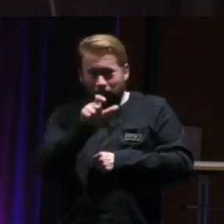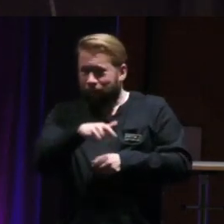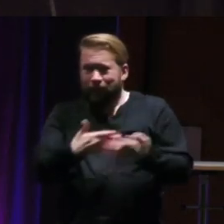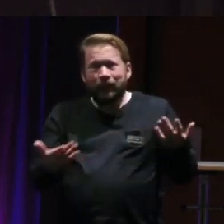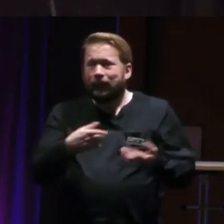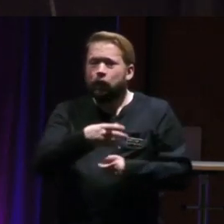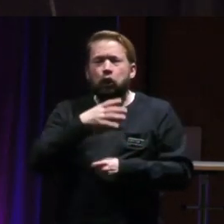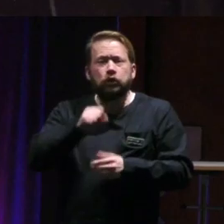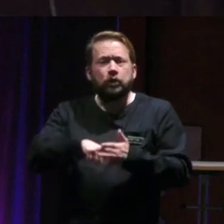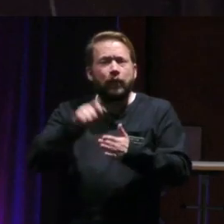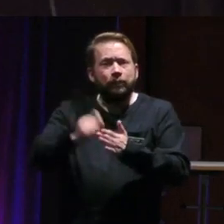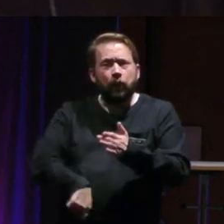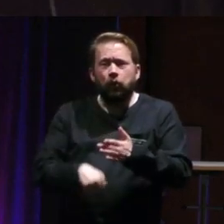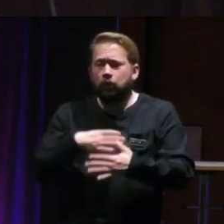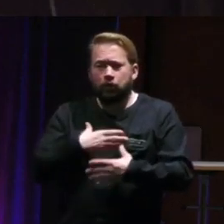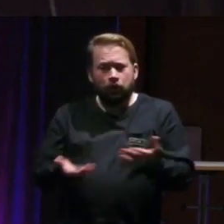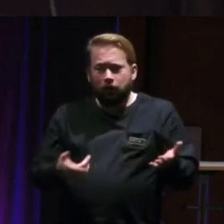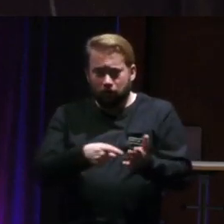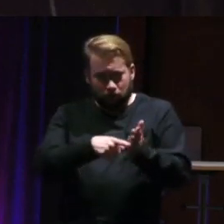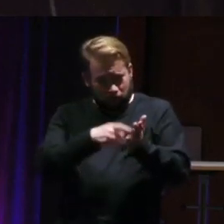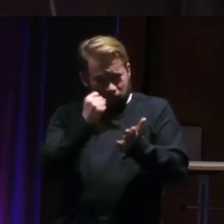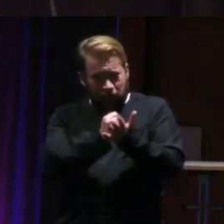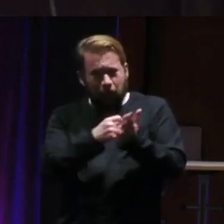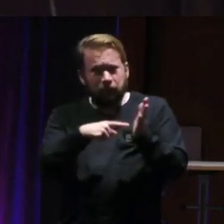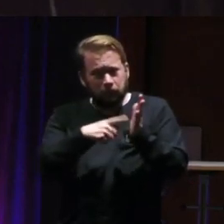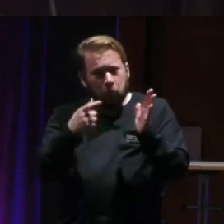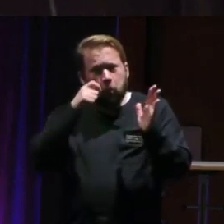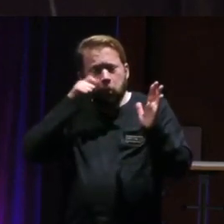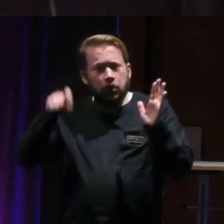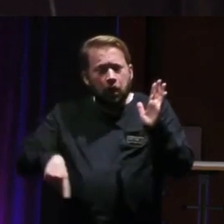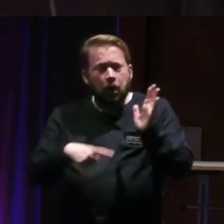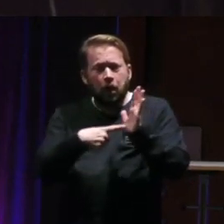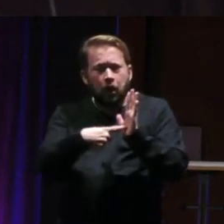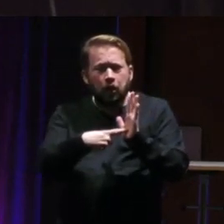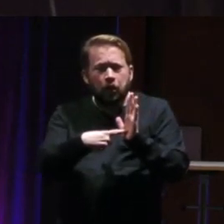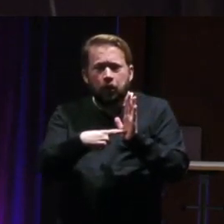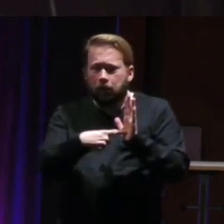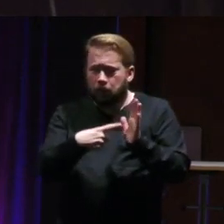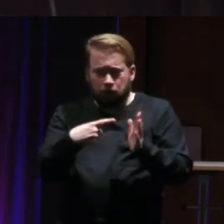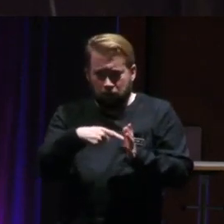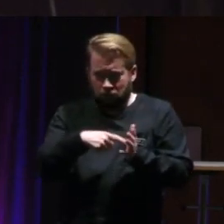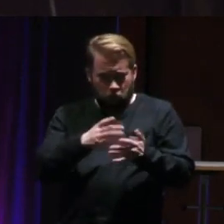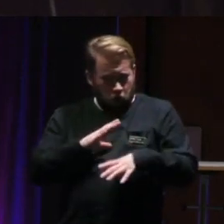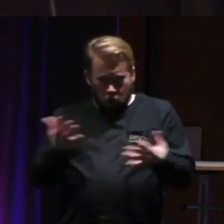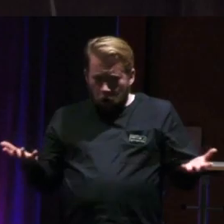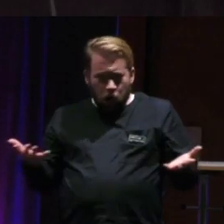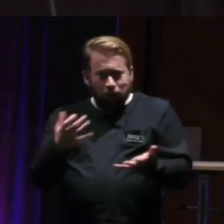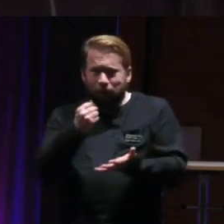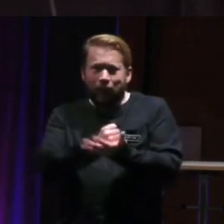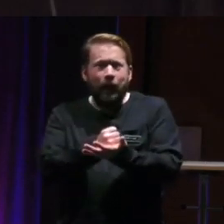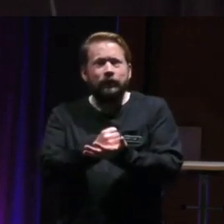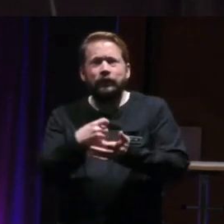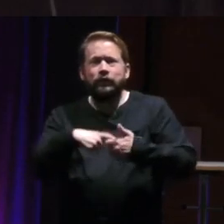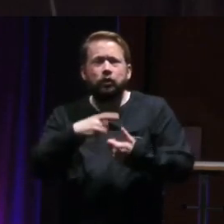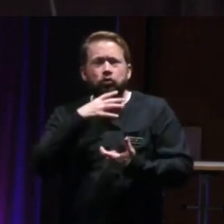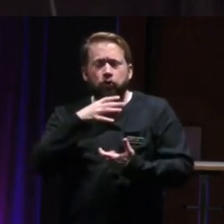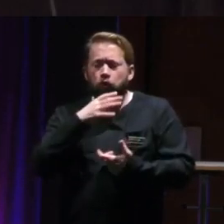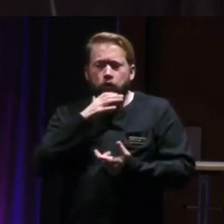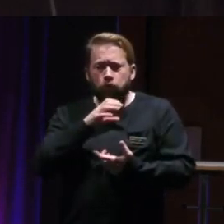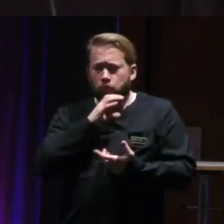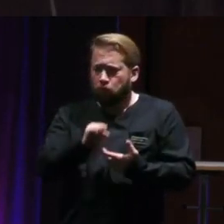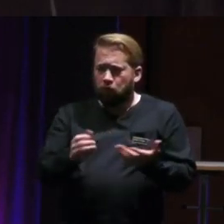I mean, he's Ukrainian citizen, he has Ukrainian passport, he doesn't have Russian passport. In all documents in prison, they say